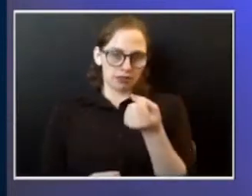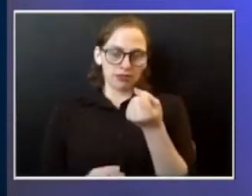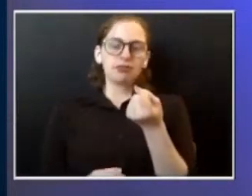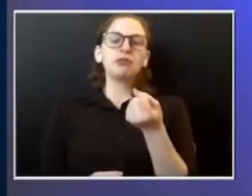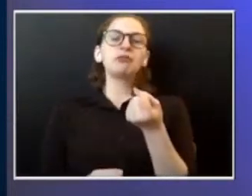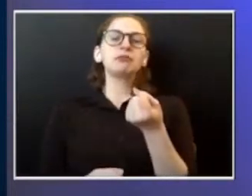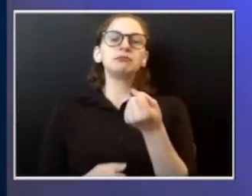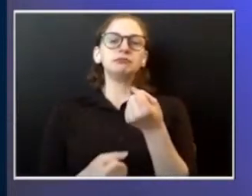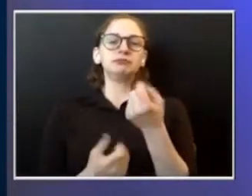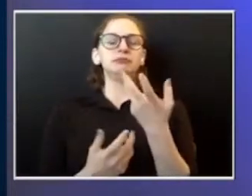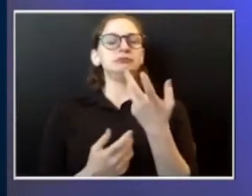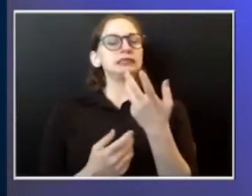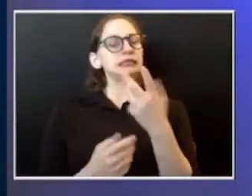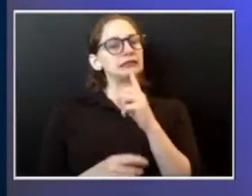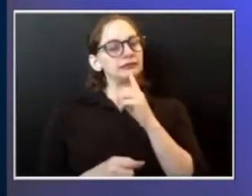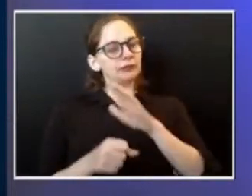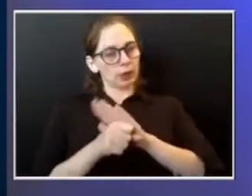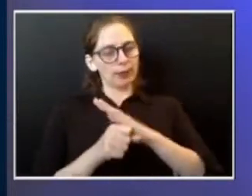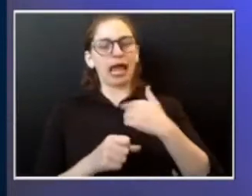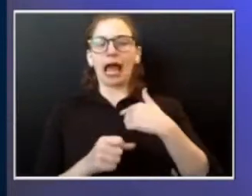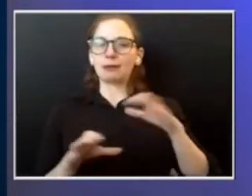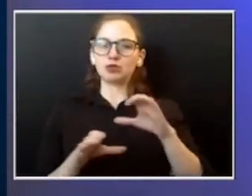Purple Heart. And